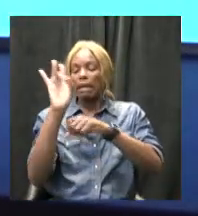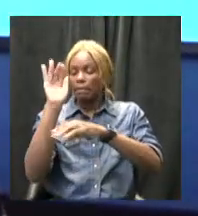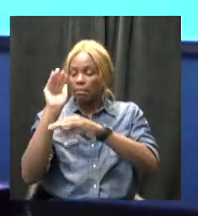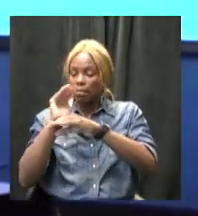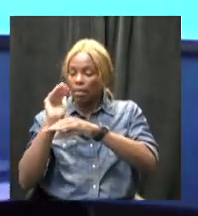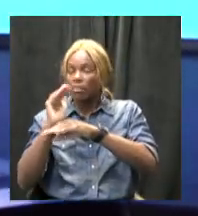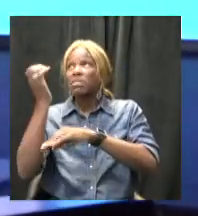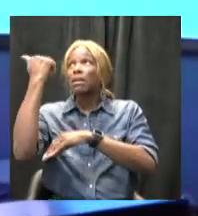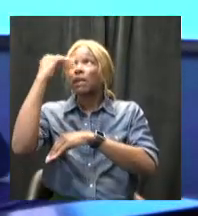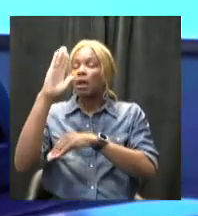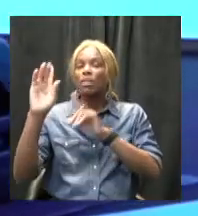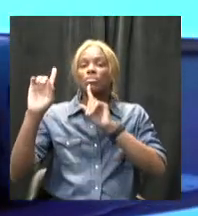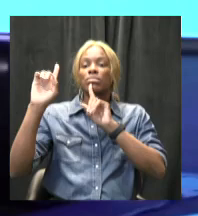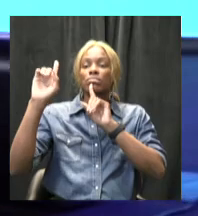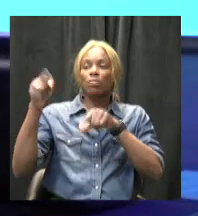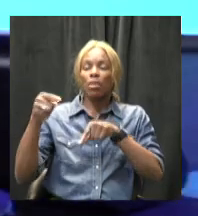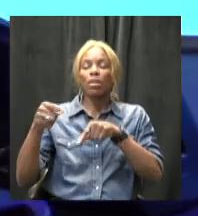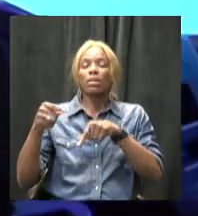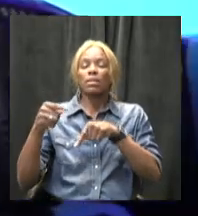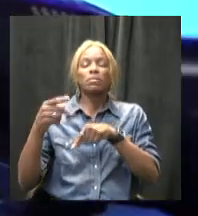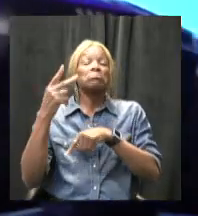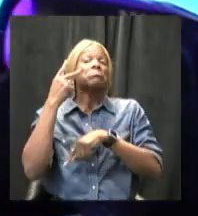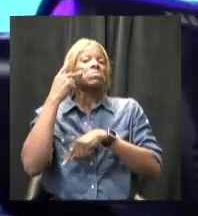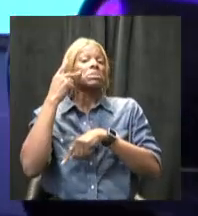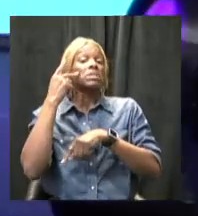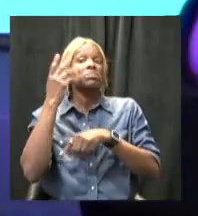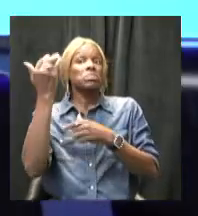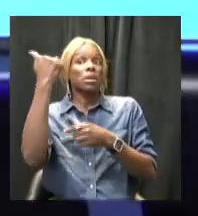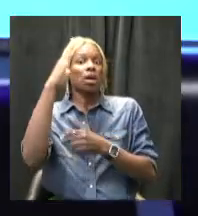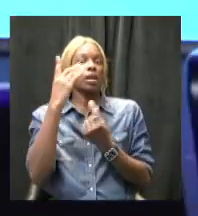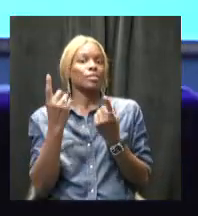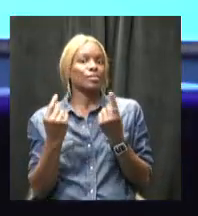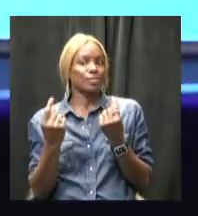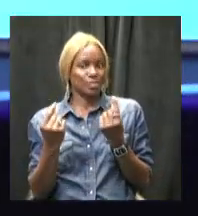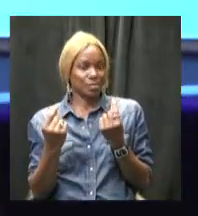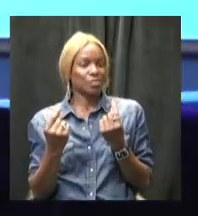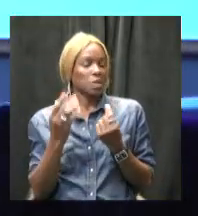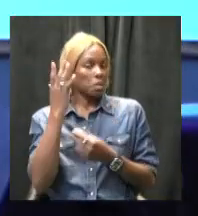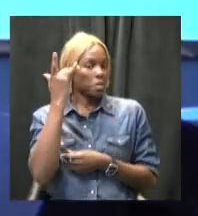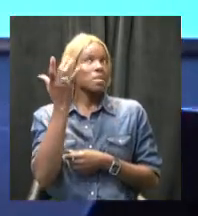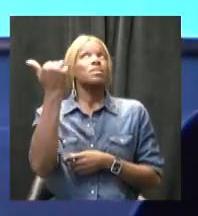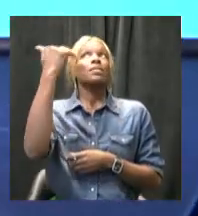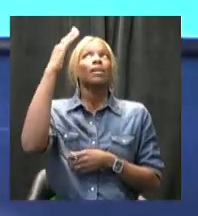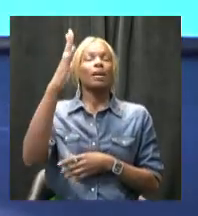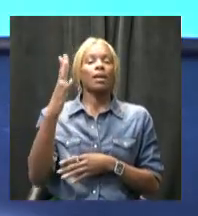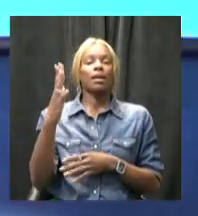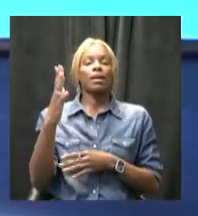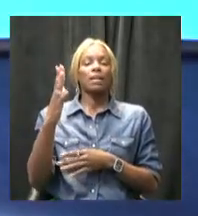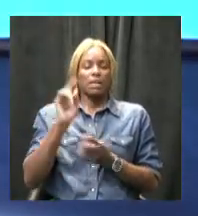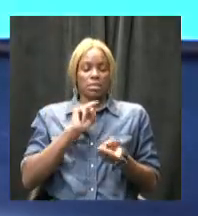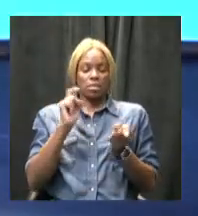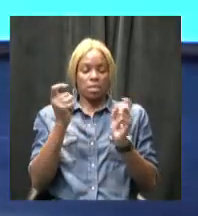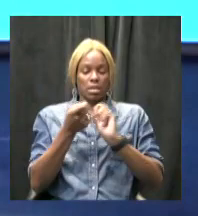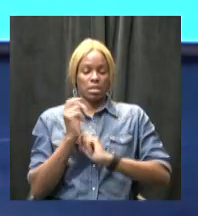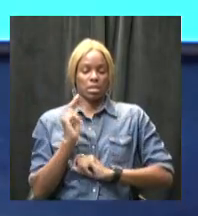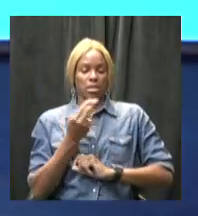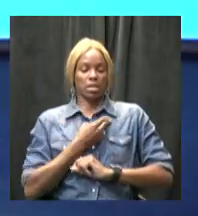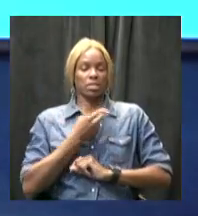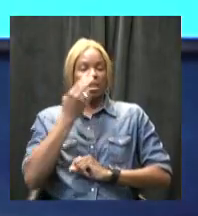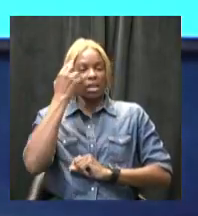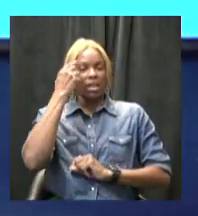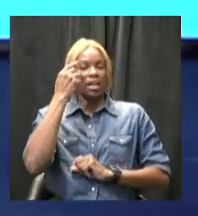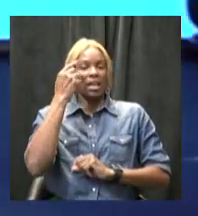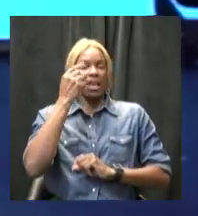to do this? And let's just see what God does, because God has designed us for